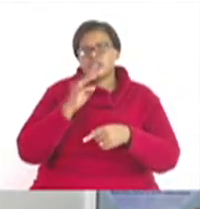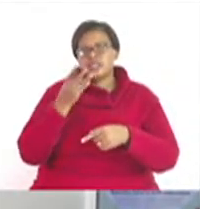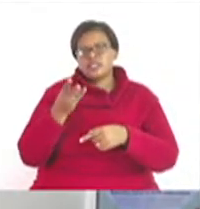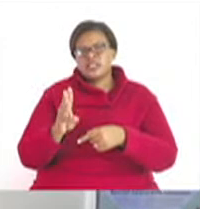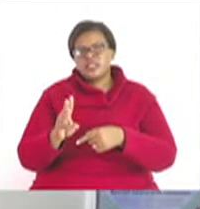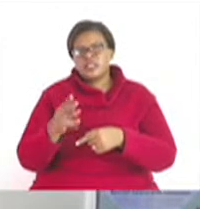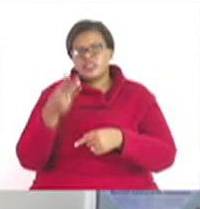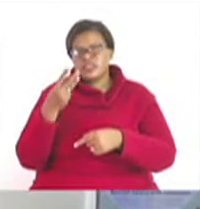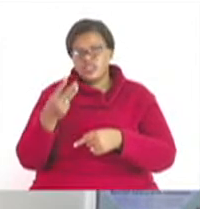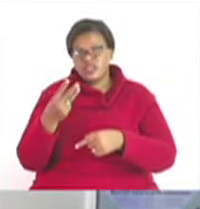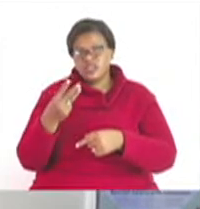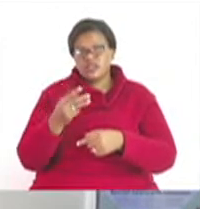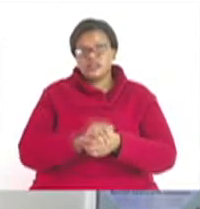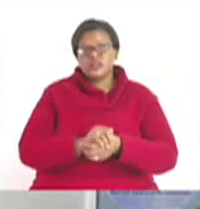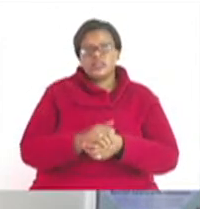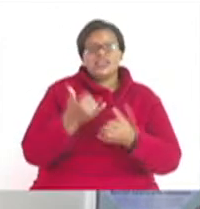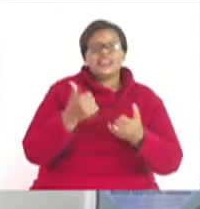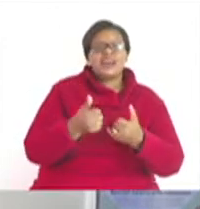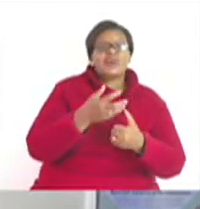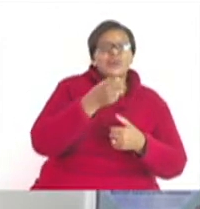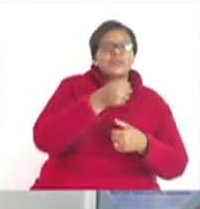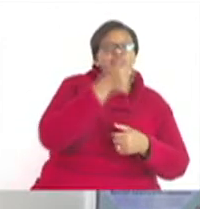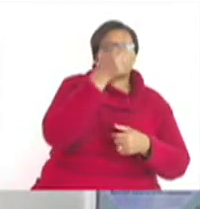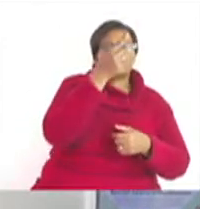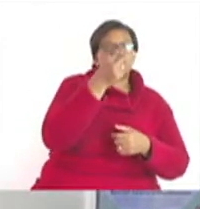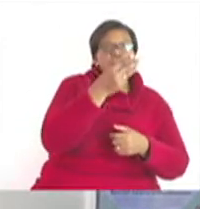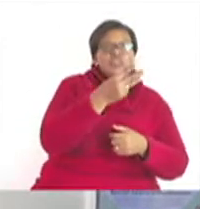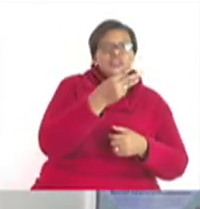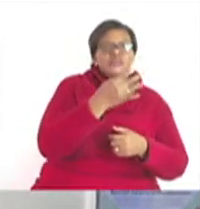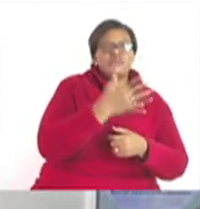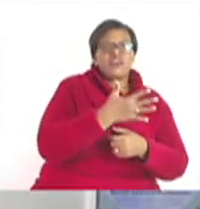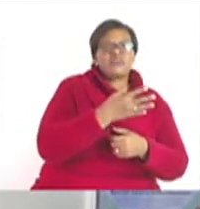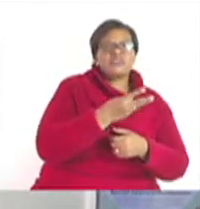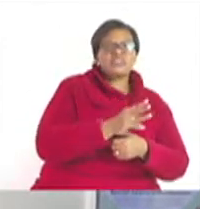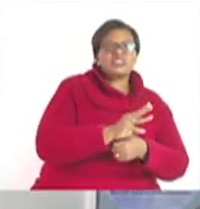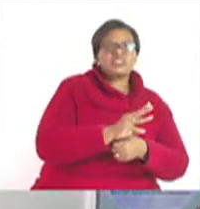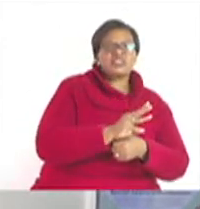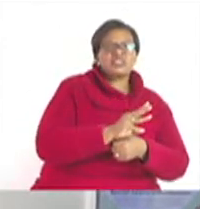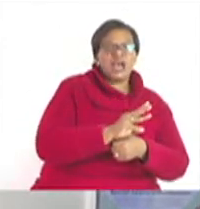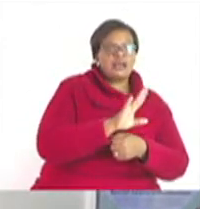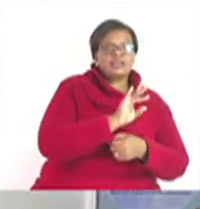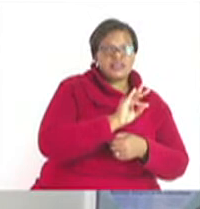at 2, 3, 5,